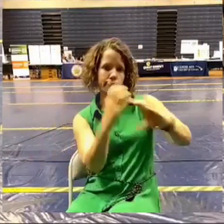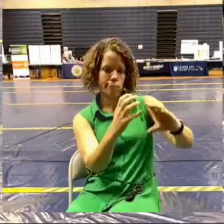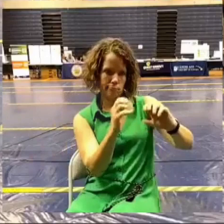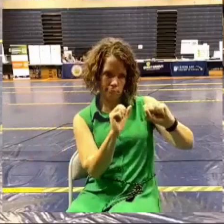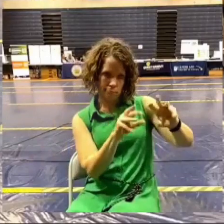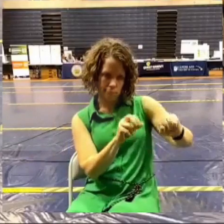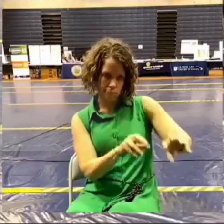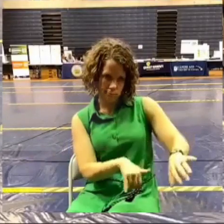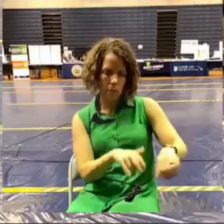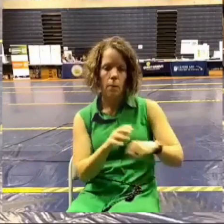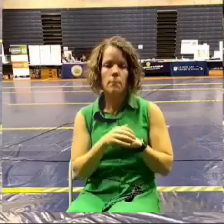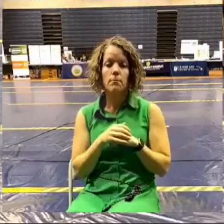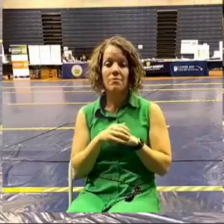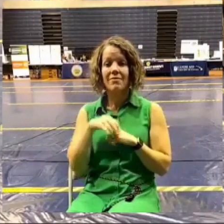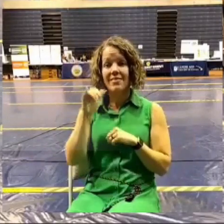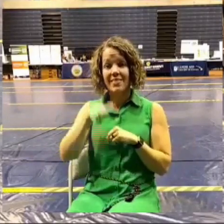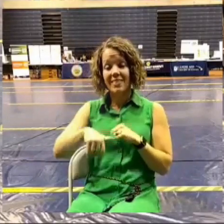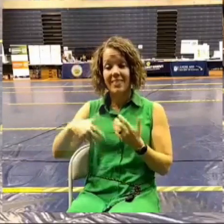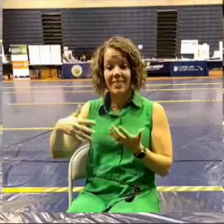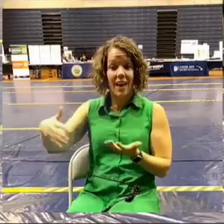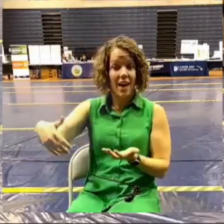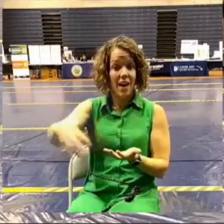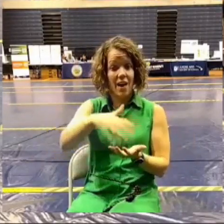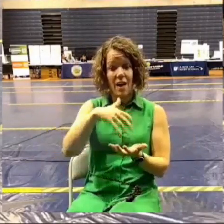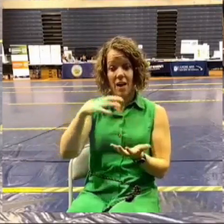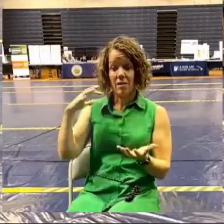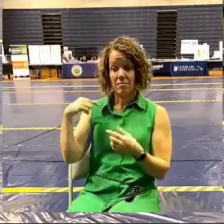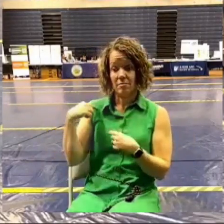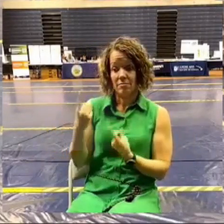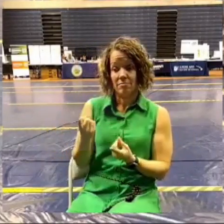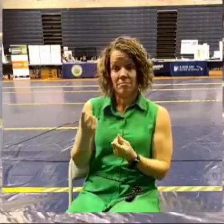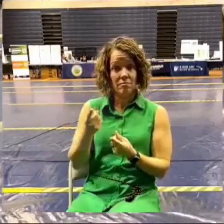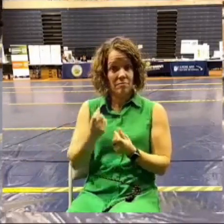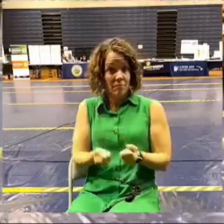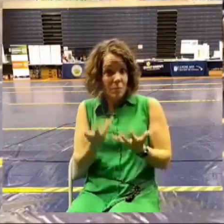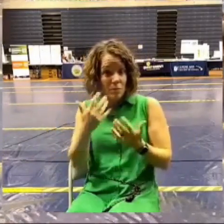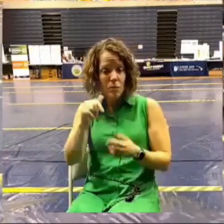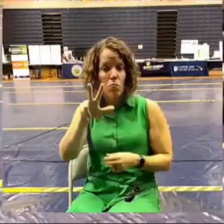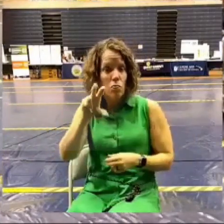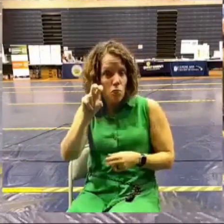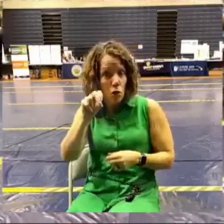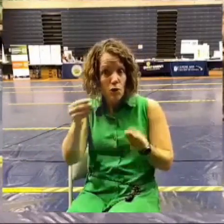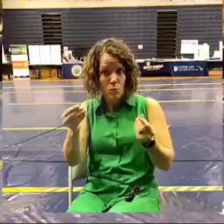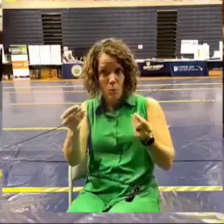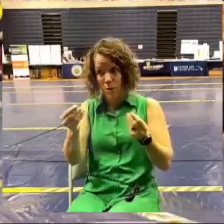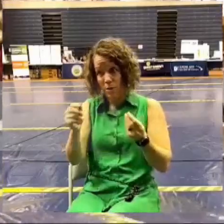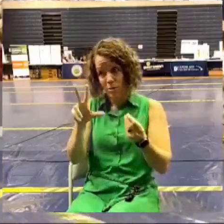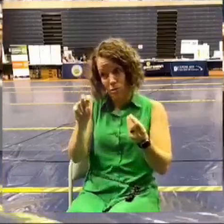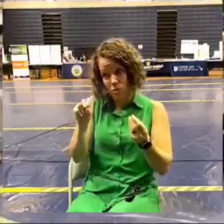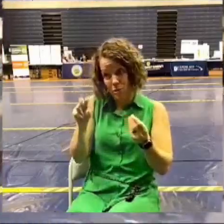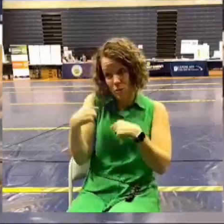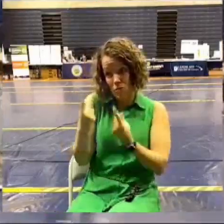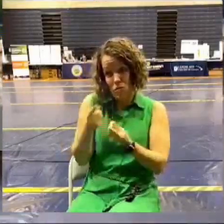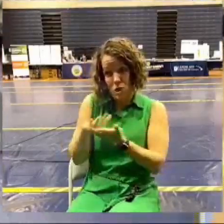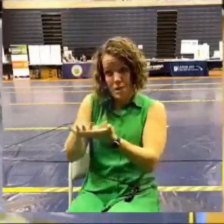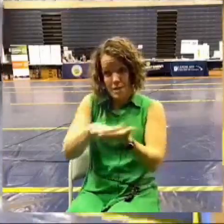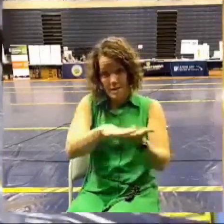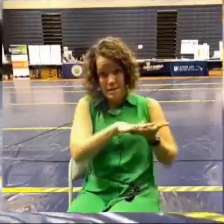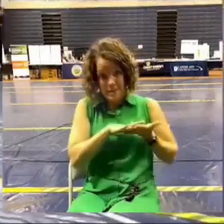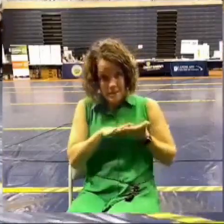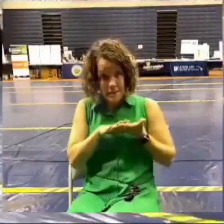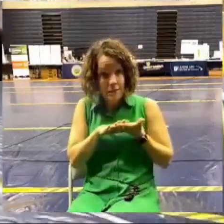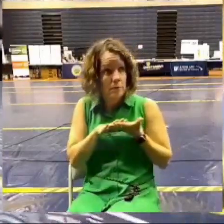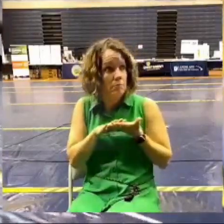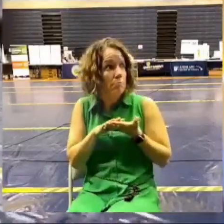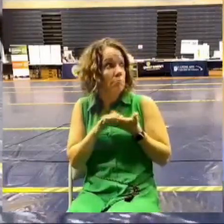Lahaina. As of today, we've got 30 properties that have had all the debris removed. There's 10 crews out there working